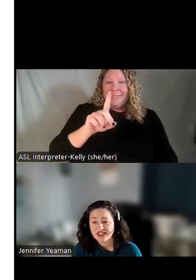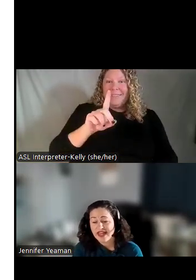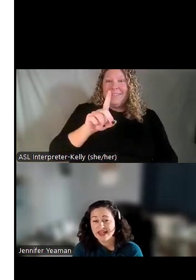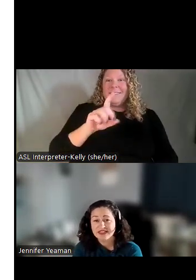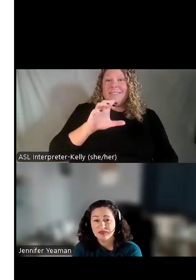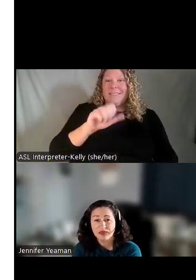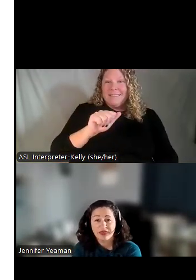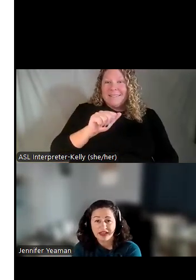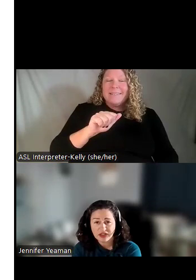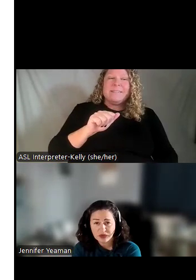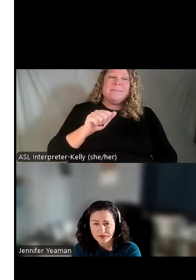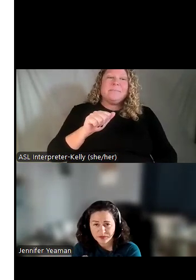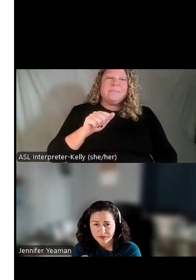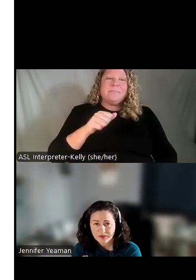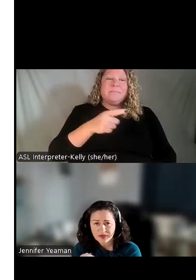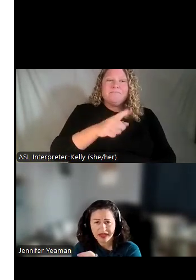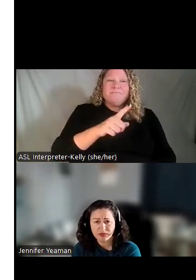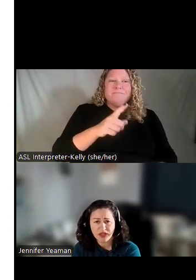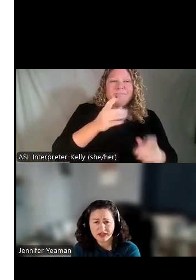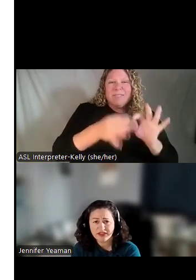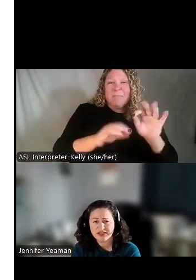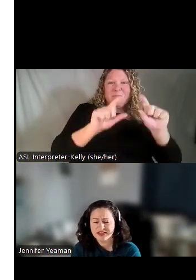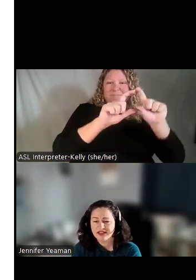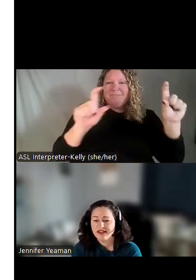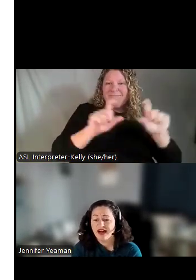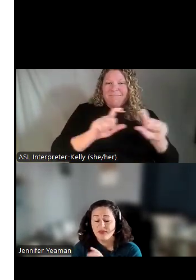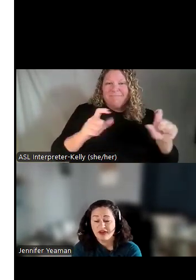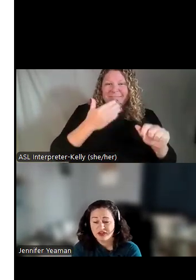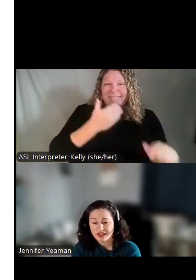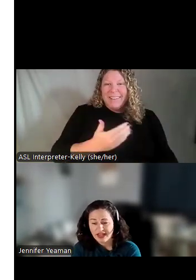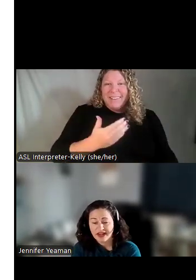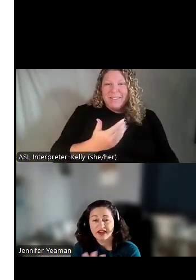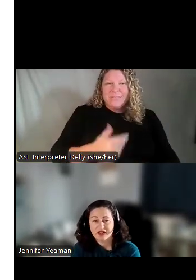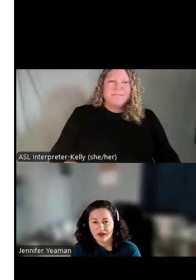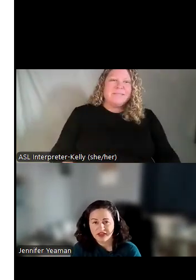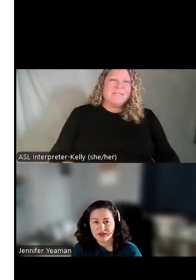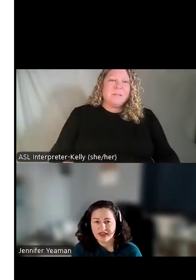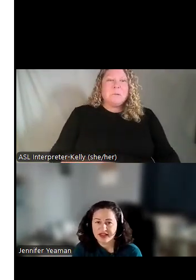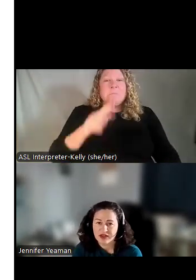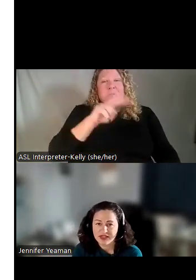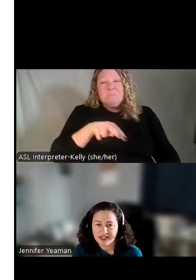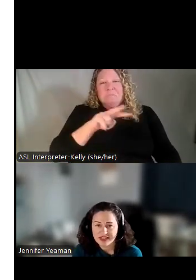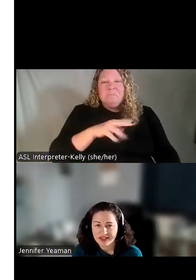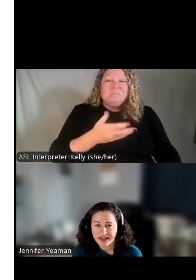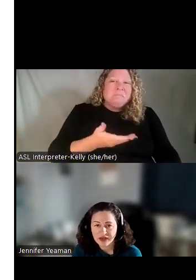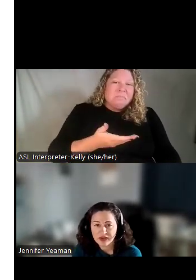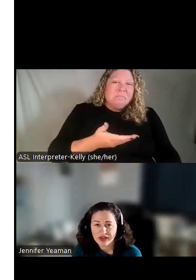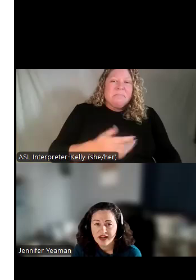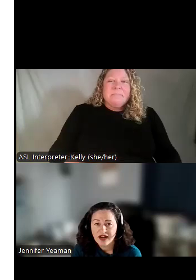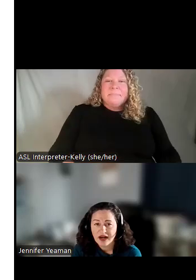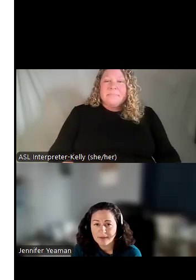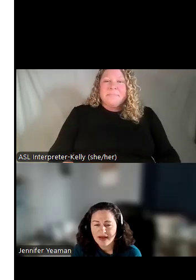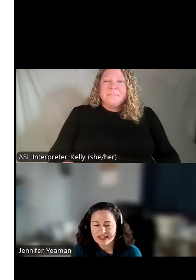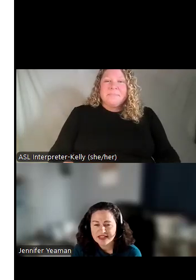first revision, I had a simple thank you in block letters. After looking at it, going through that PDCA